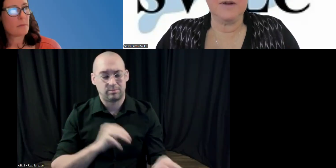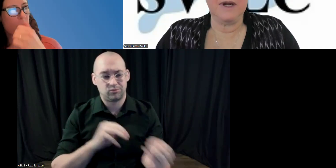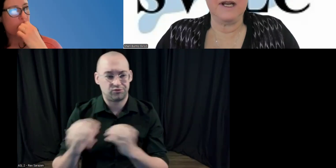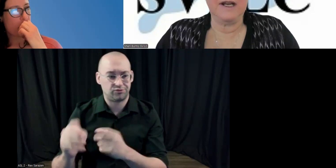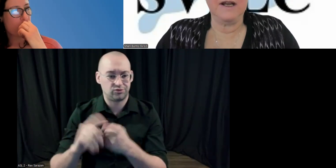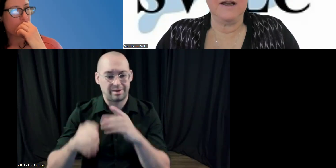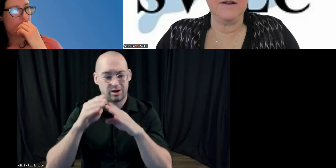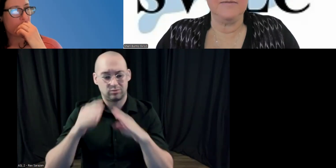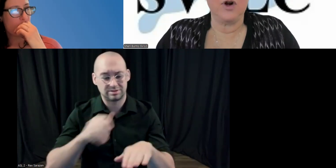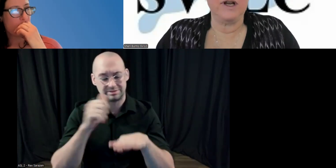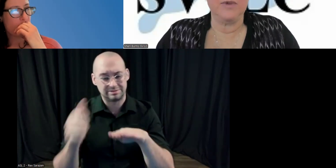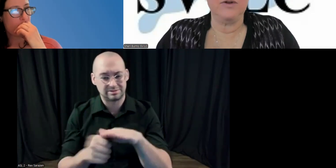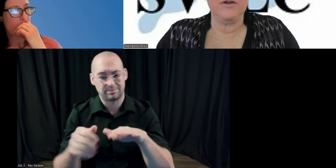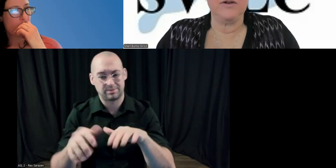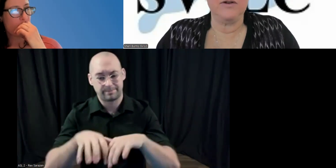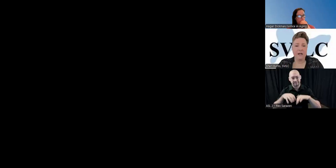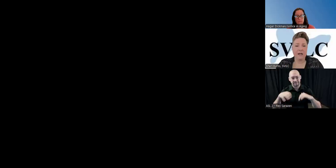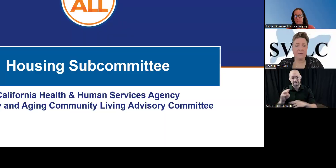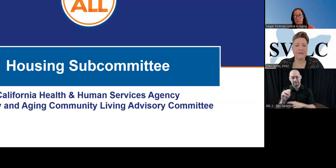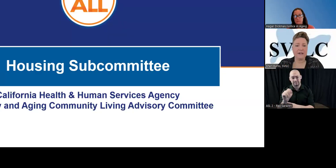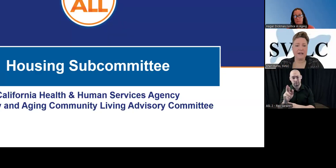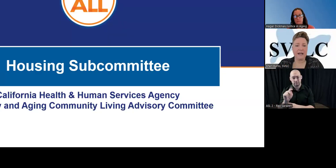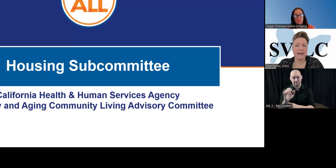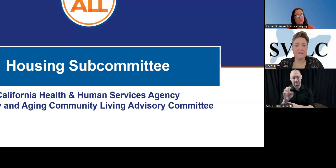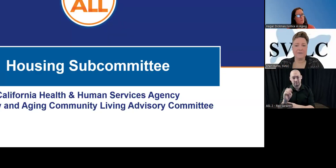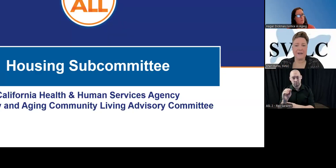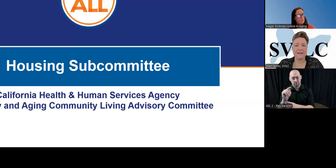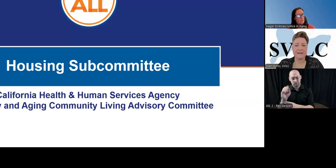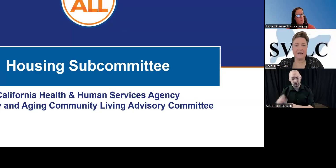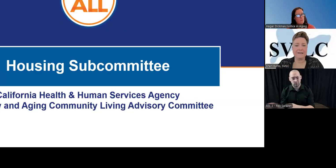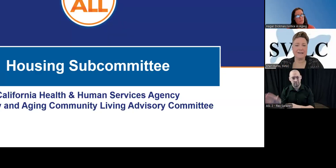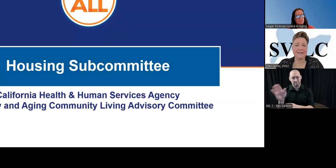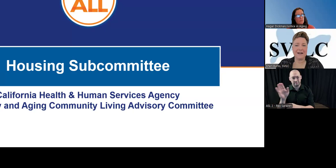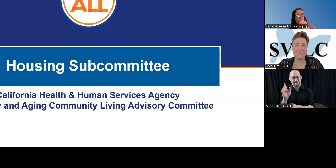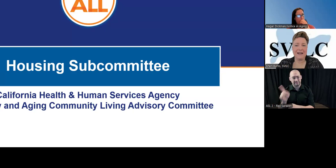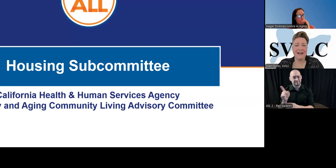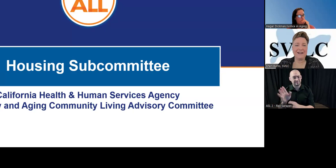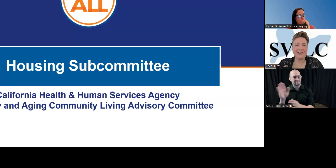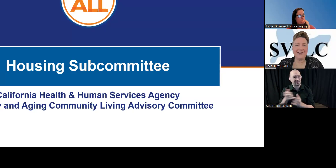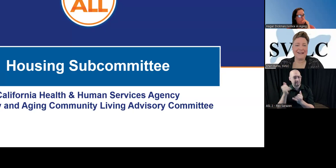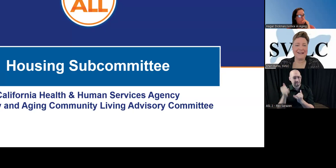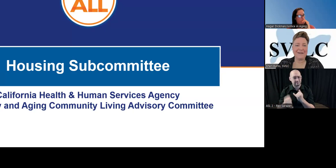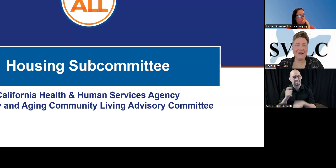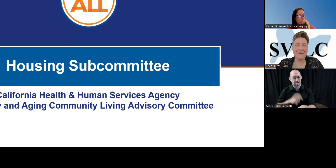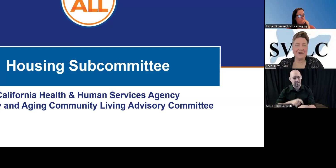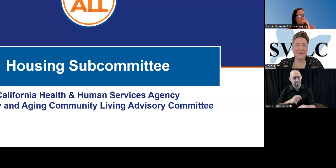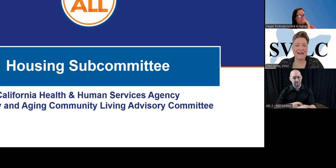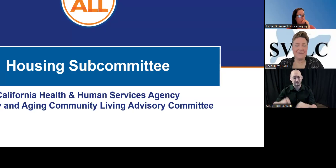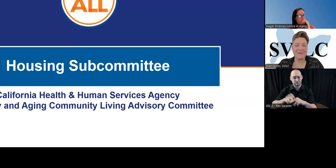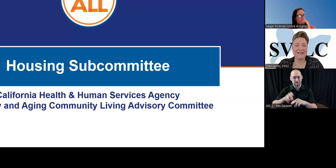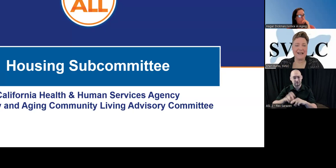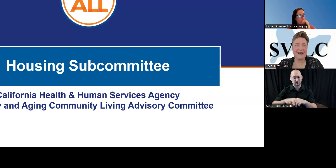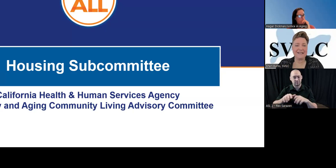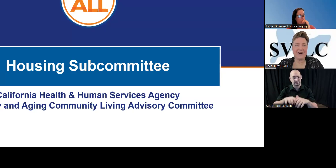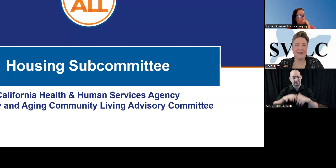Housing Subcommittee. Marty Emoto with CDCAN. This will be his last time chairing the committee, but joining